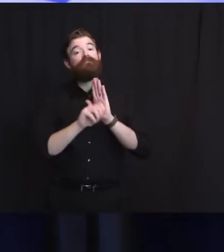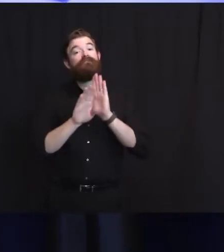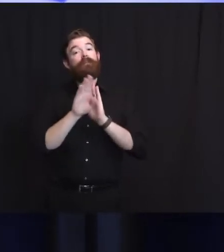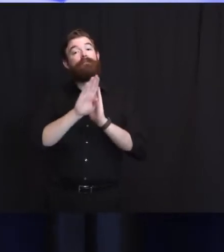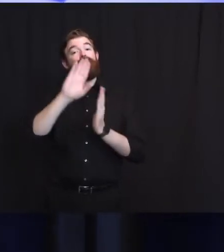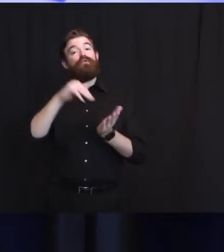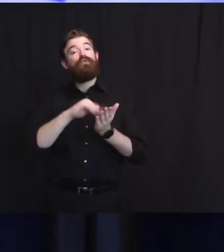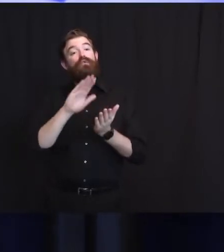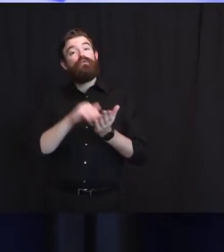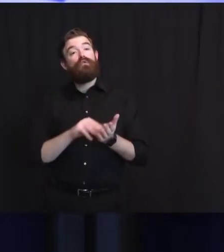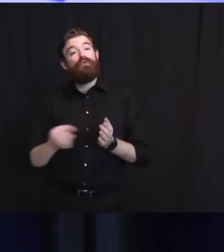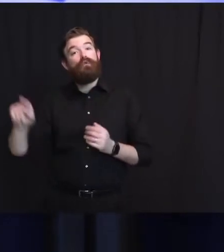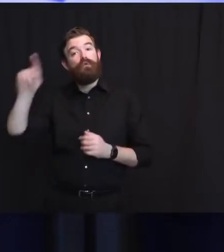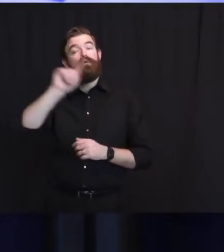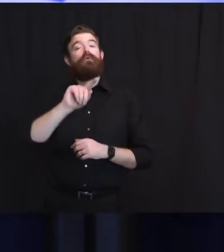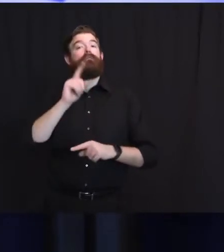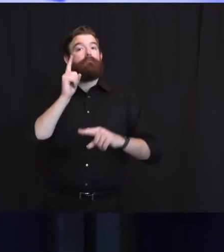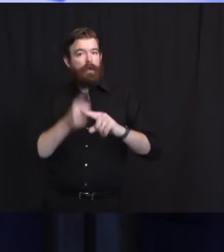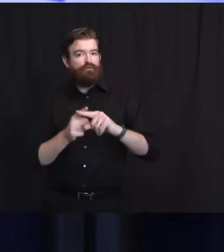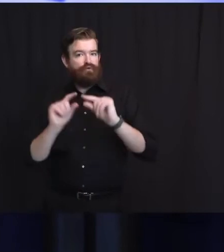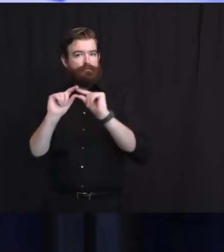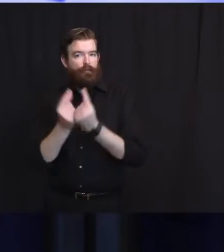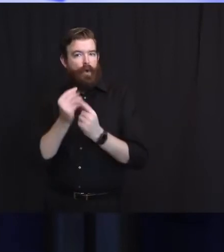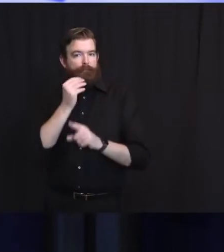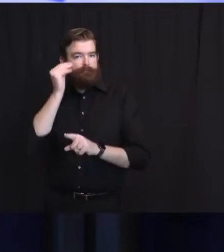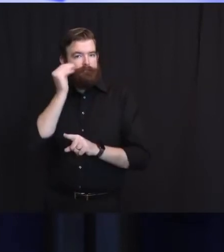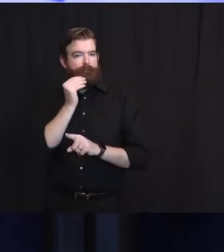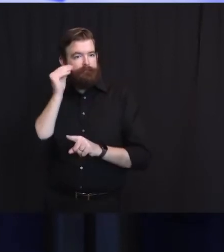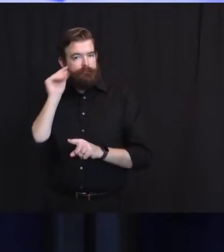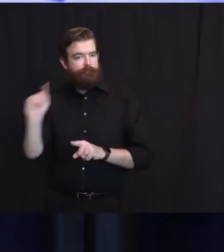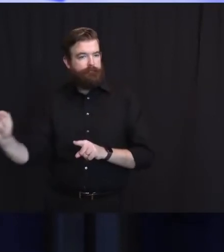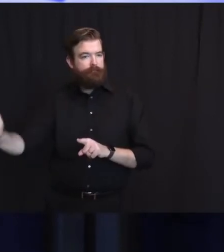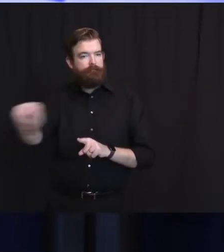and the group homes. For the developmentally disabled.